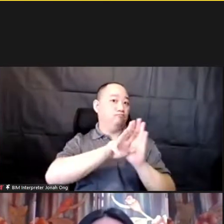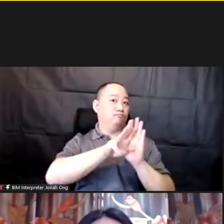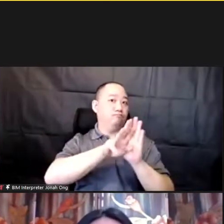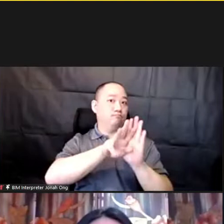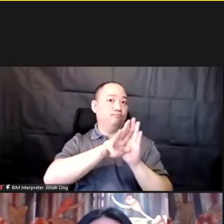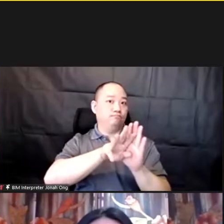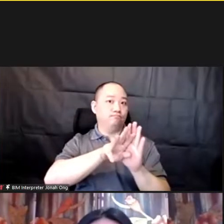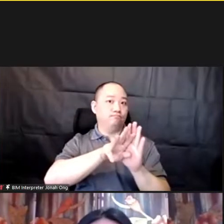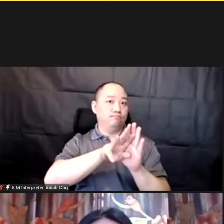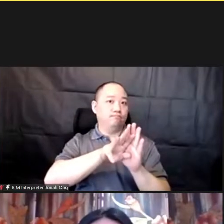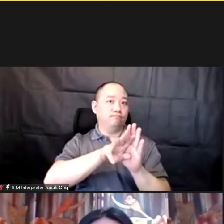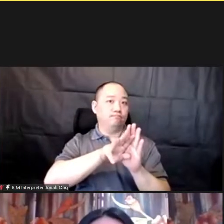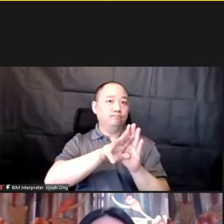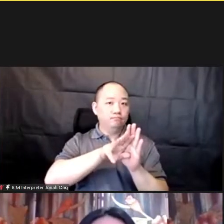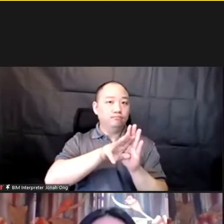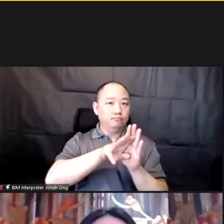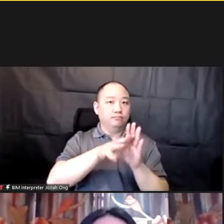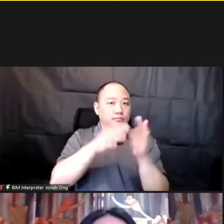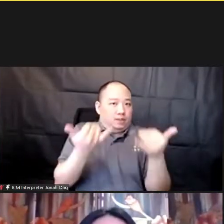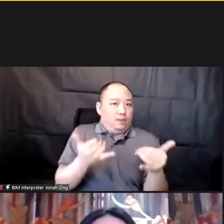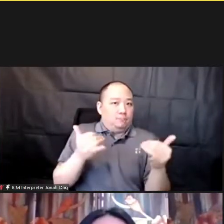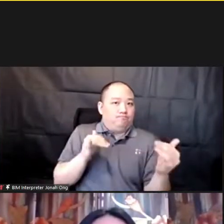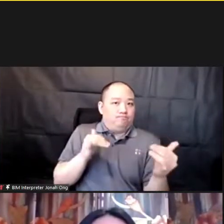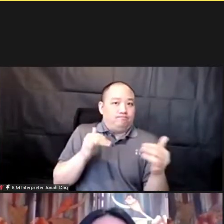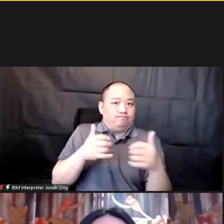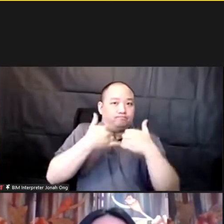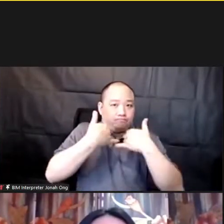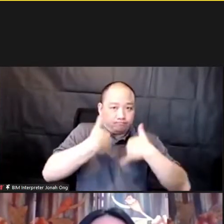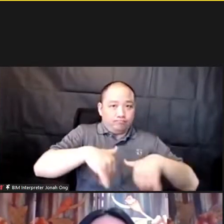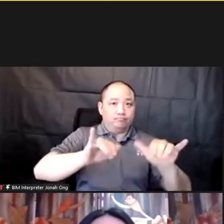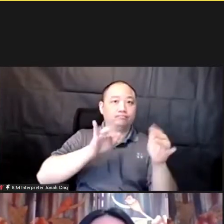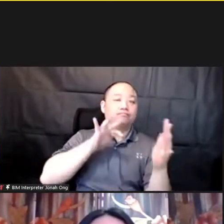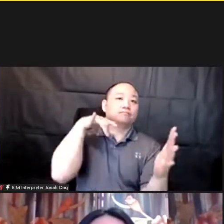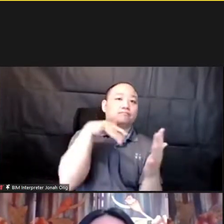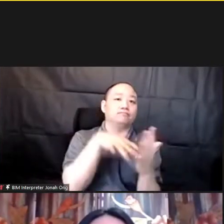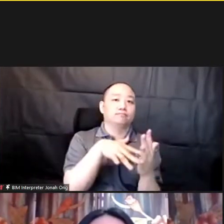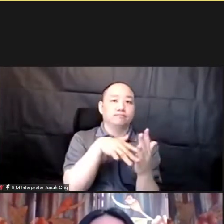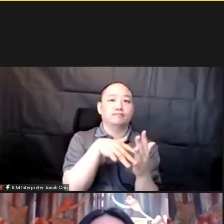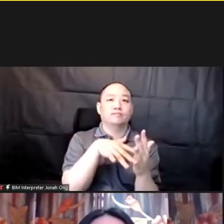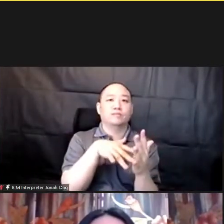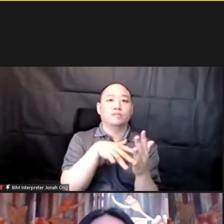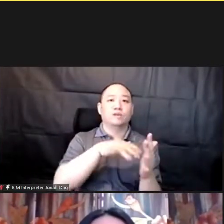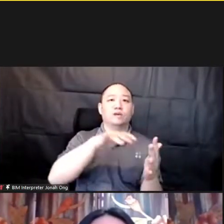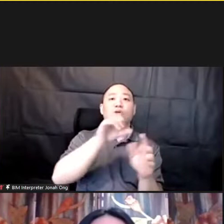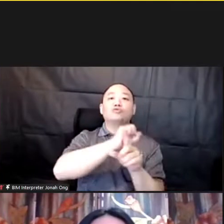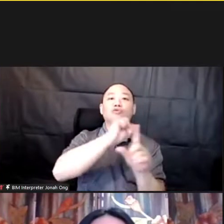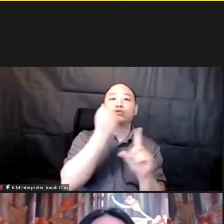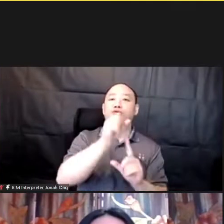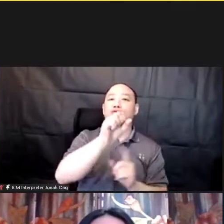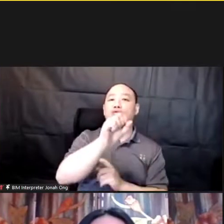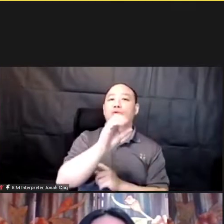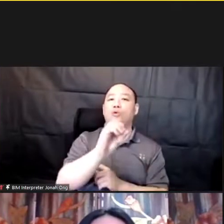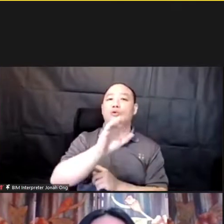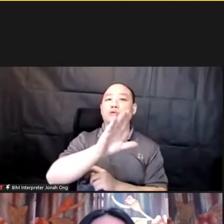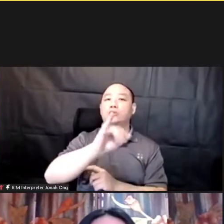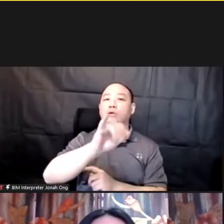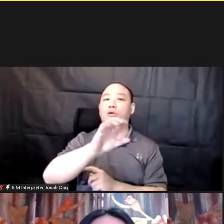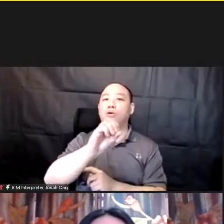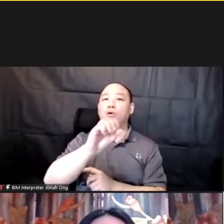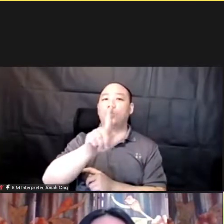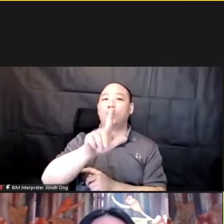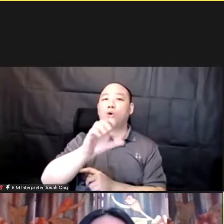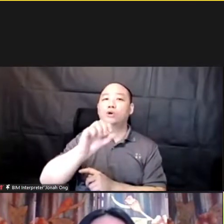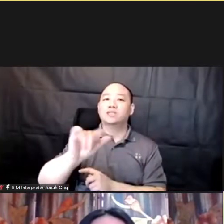BolehSpace, currently pursuing master's degree in sociology and anthropology. Say hi, Nasrul.